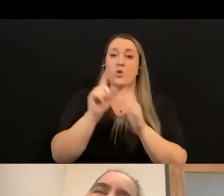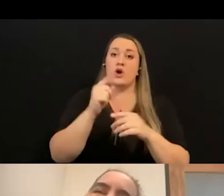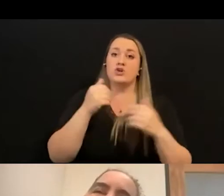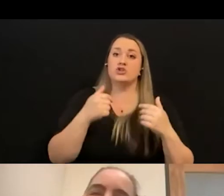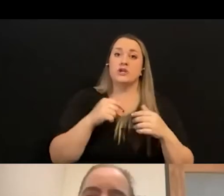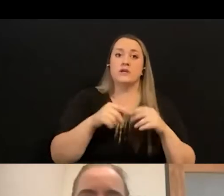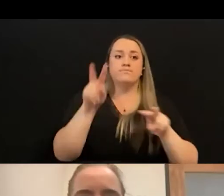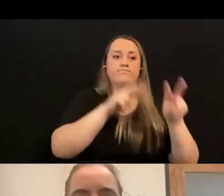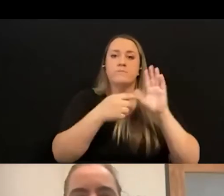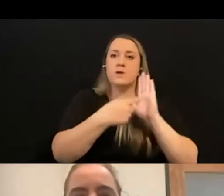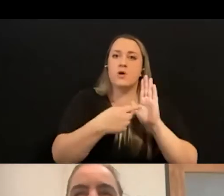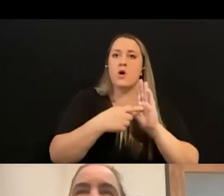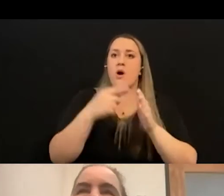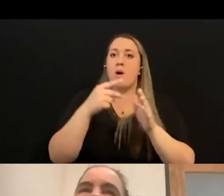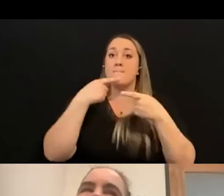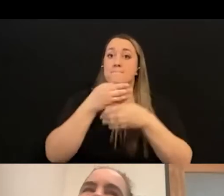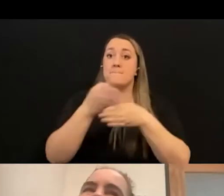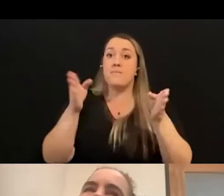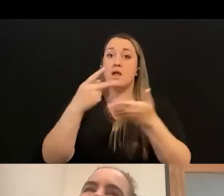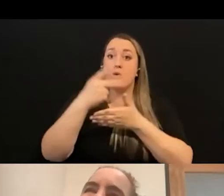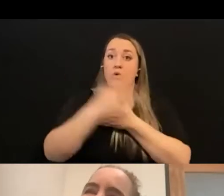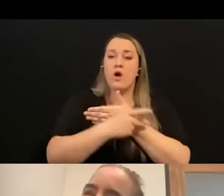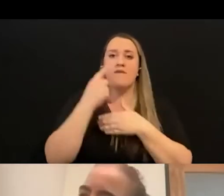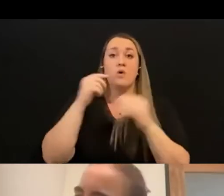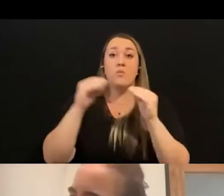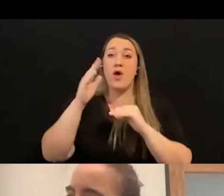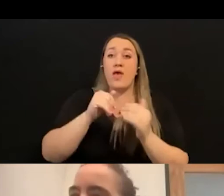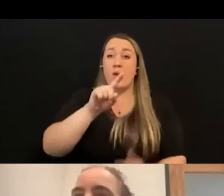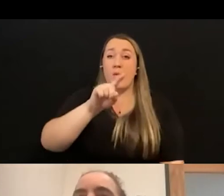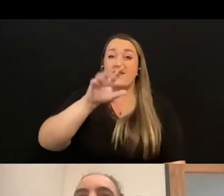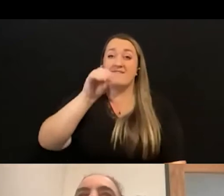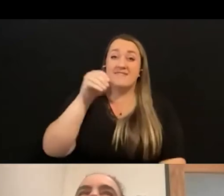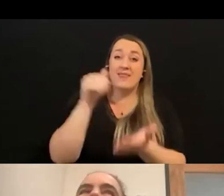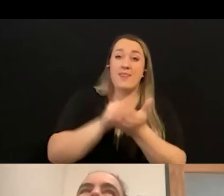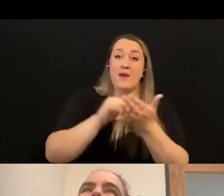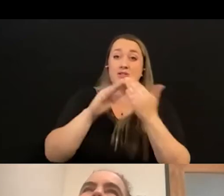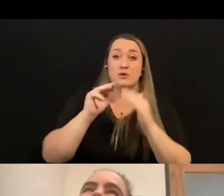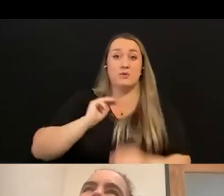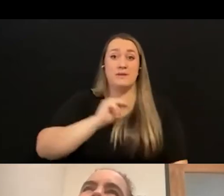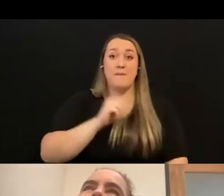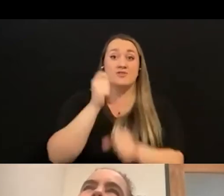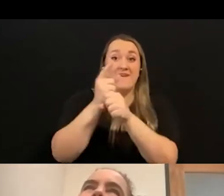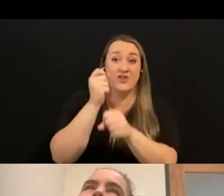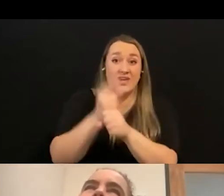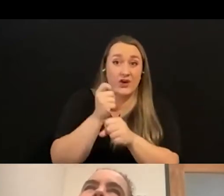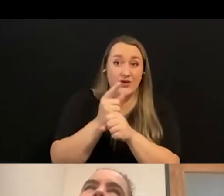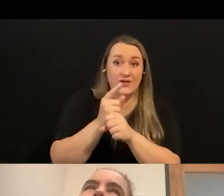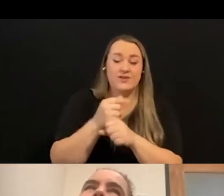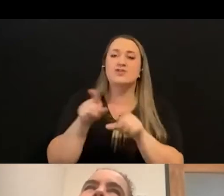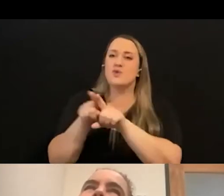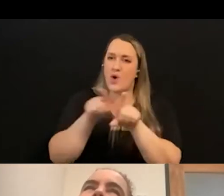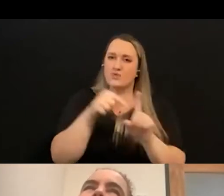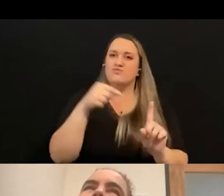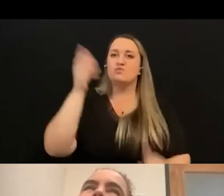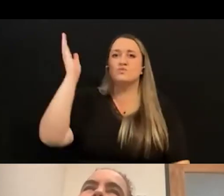public programs for more than 150,000 community members annually. She is also a lecturer in